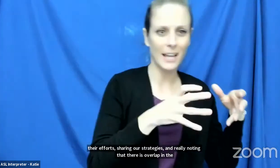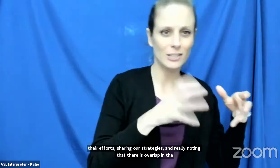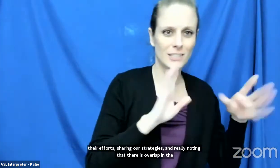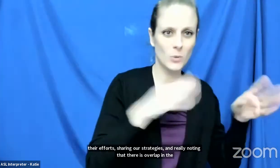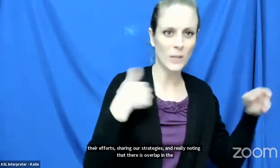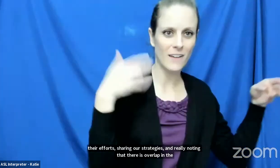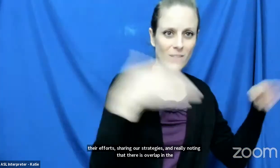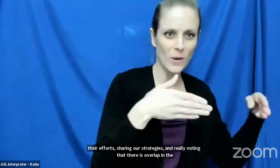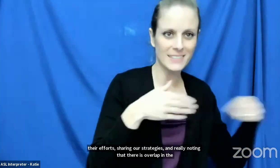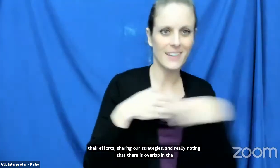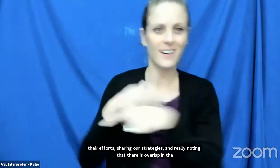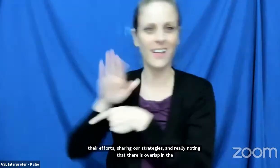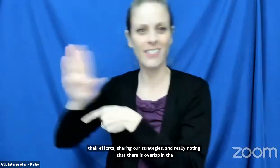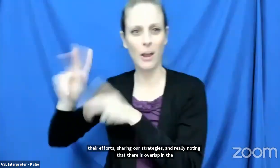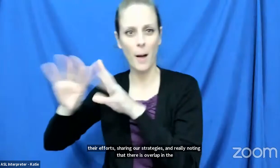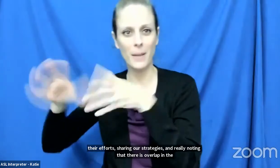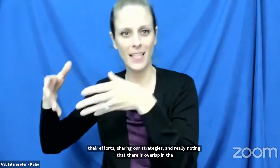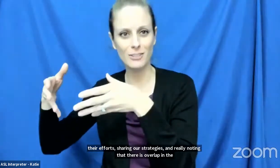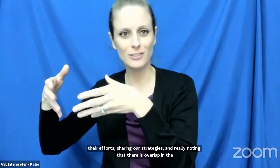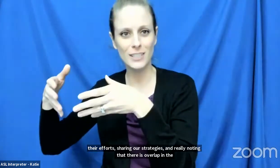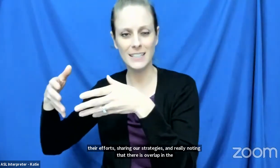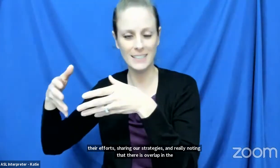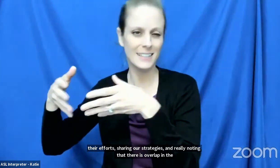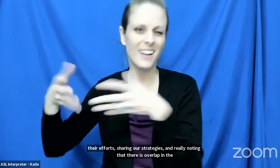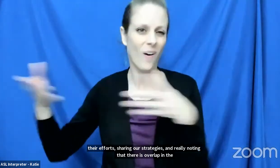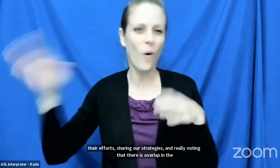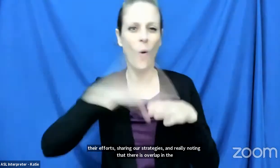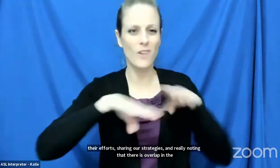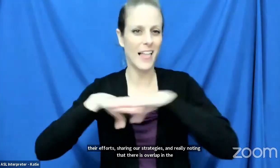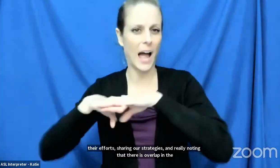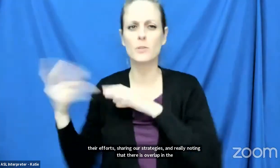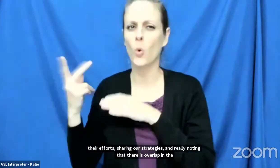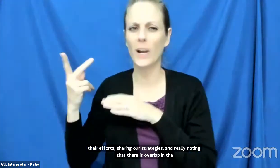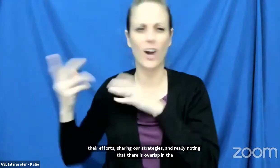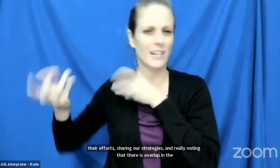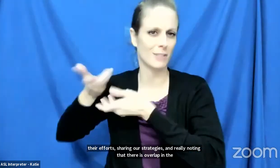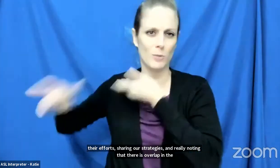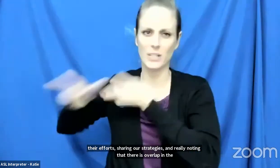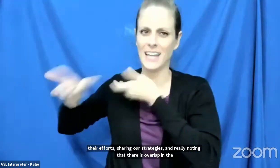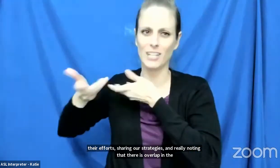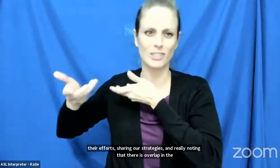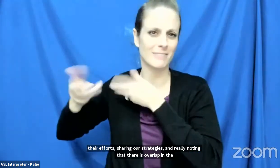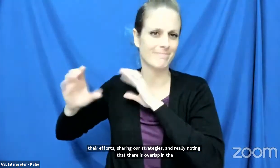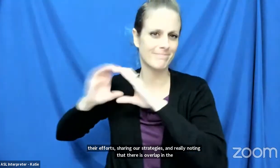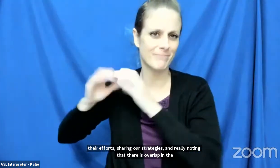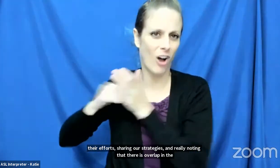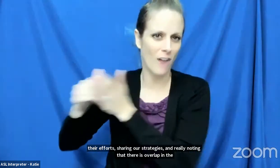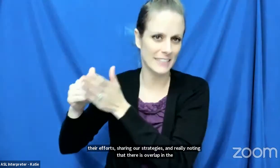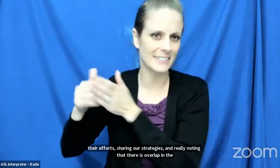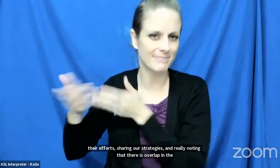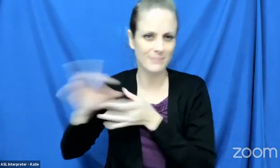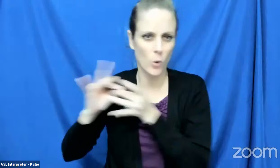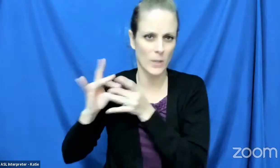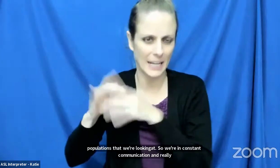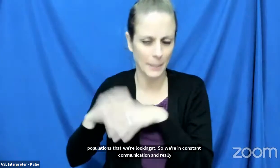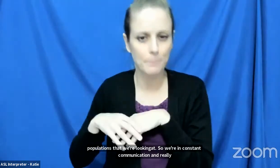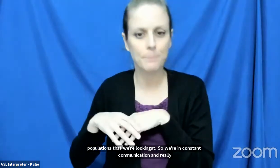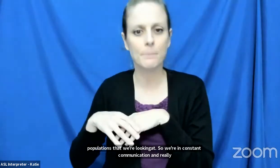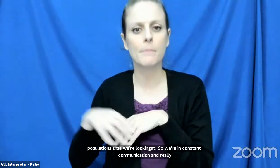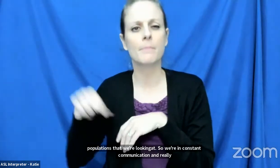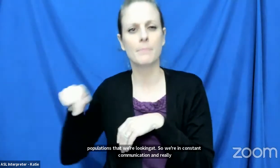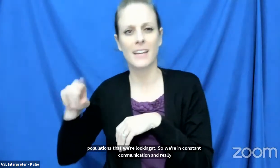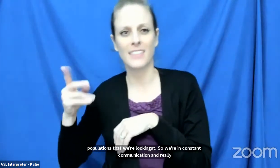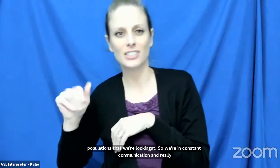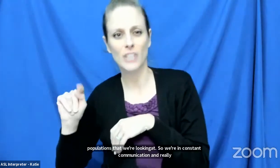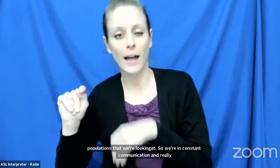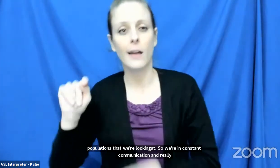So we're in constant communication and really endeavoring to coordinate with them on that. And Nitu, I saw put in the chat that Terry